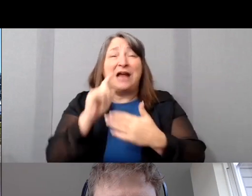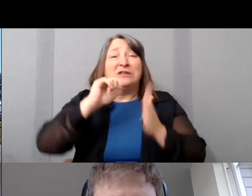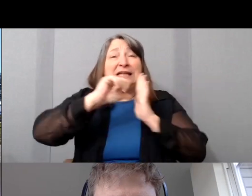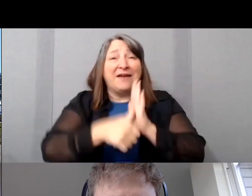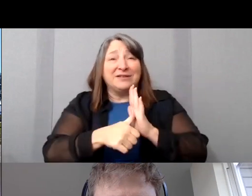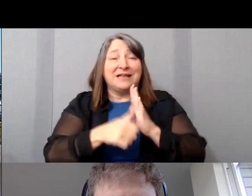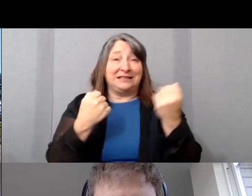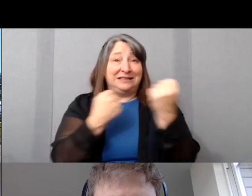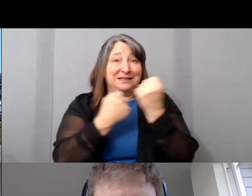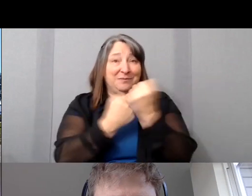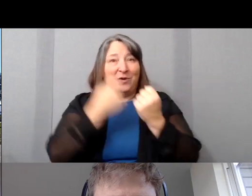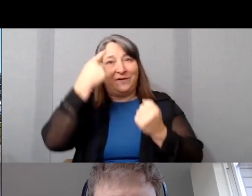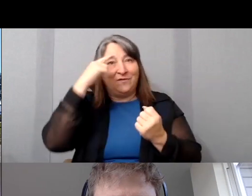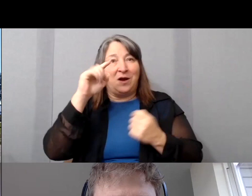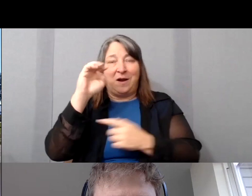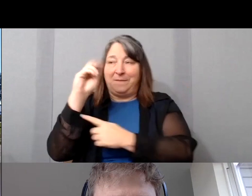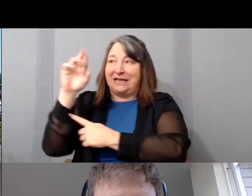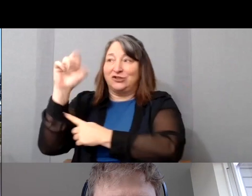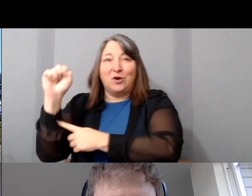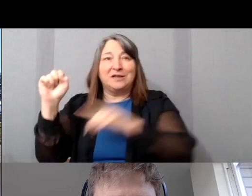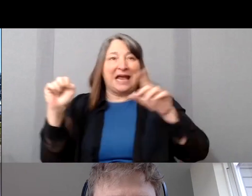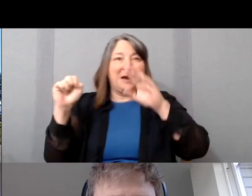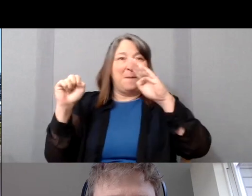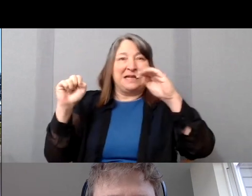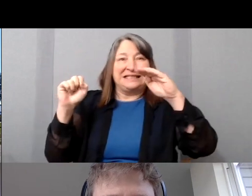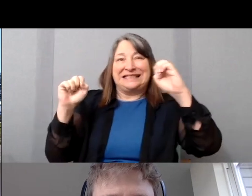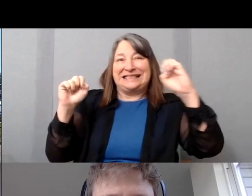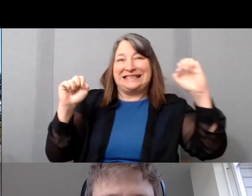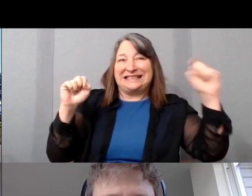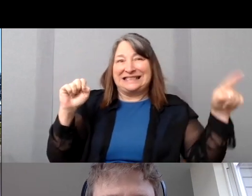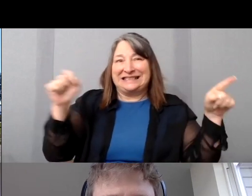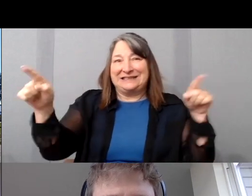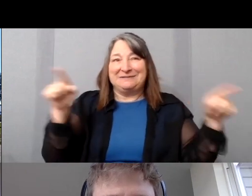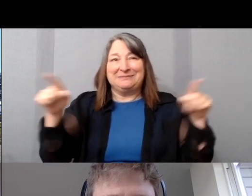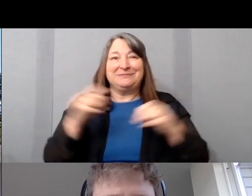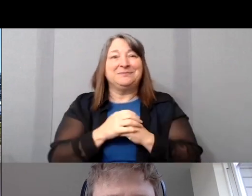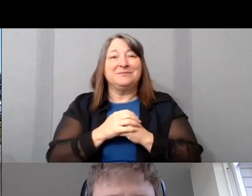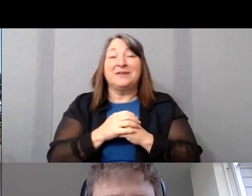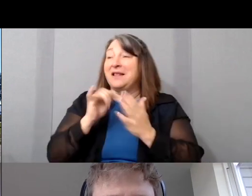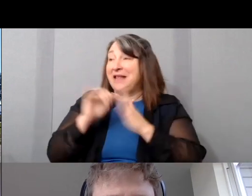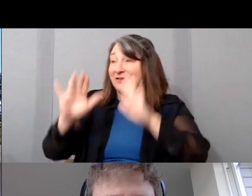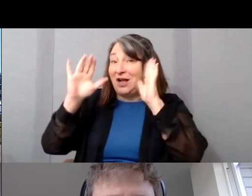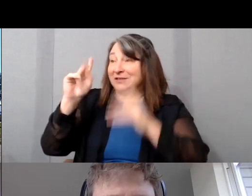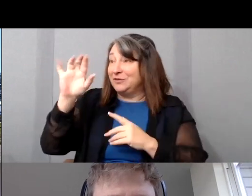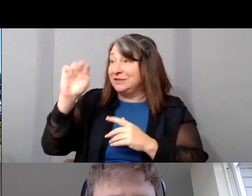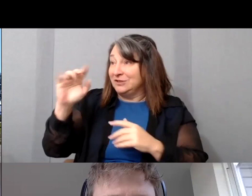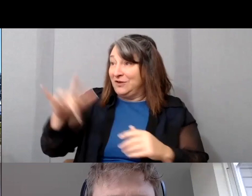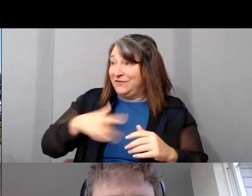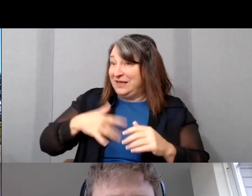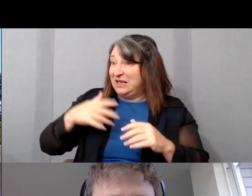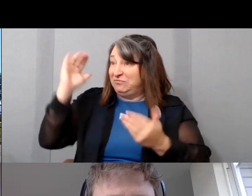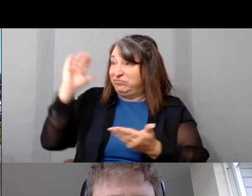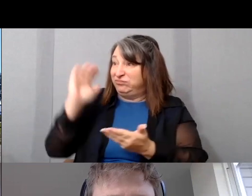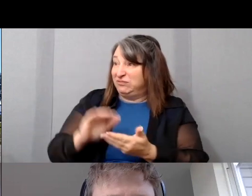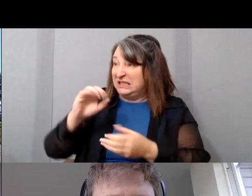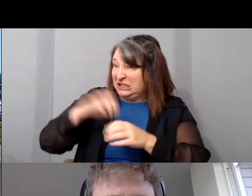support for mentors and mentees. That's awesome, Kristen. So have you felt any drop off in your